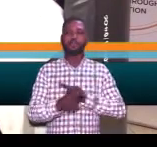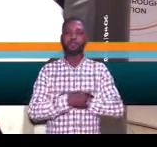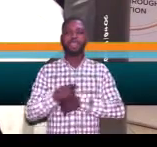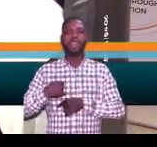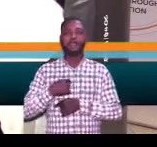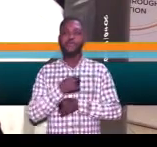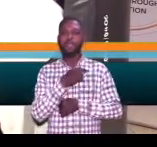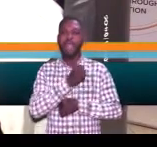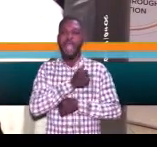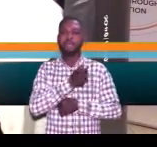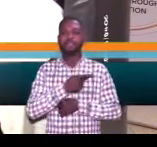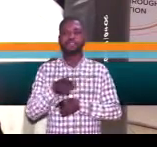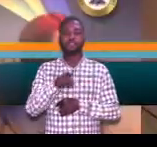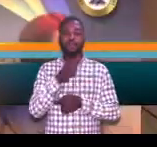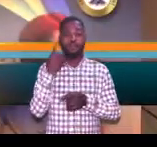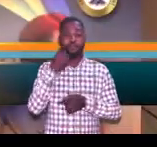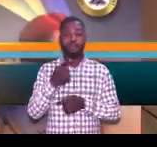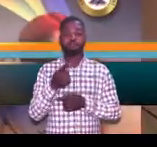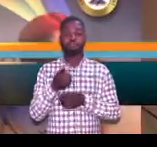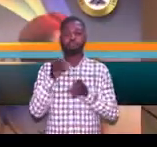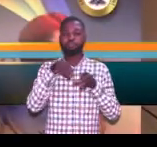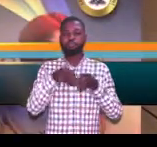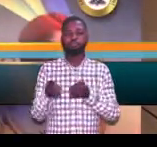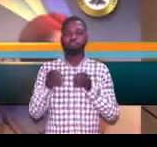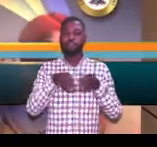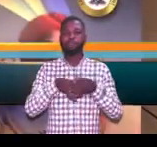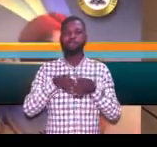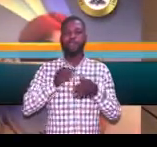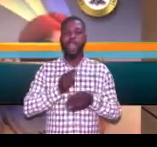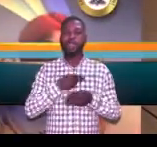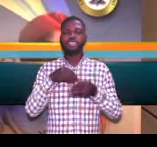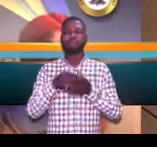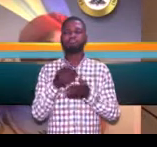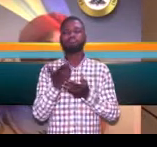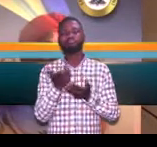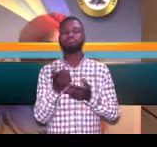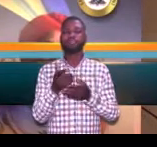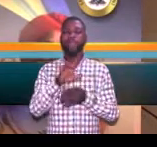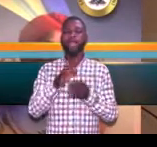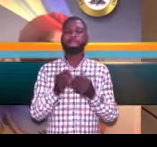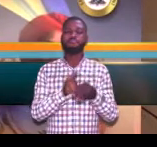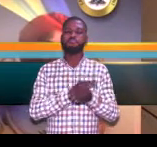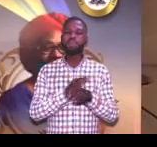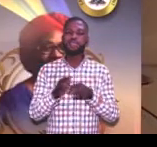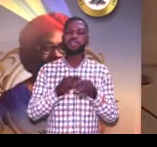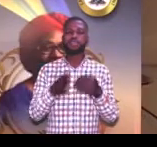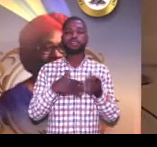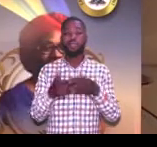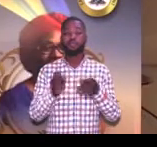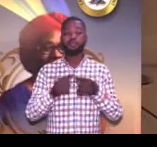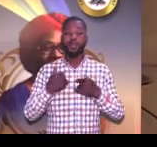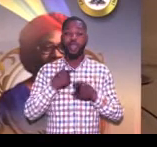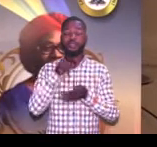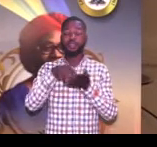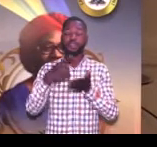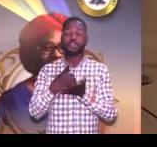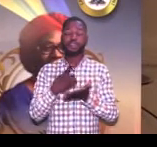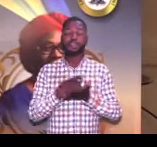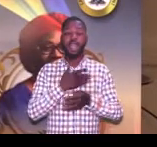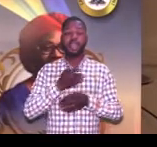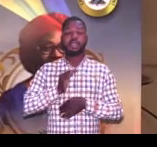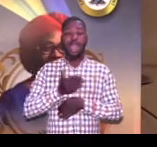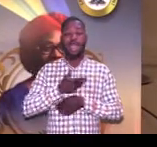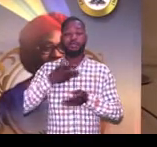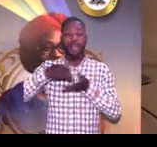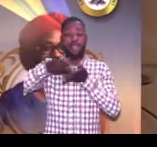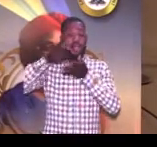so much. We appreciate you for fixing us in part of your very busy schedule so that we can have this discussion, and then so that